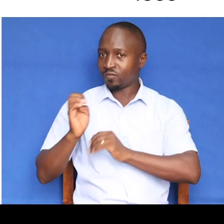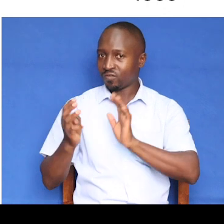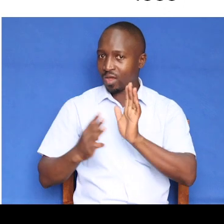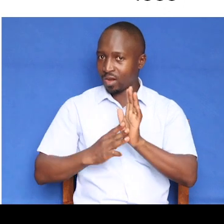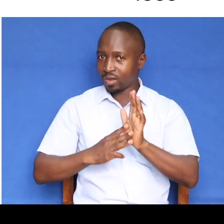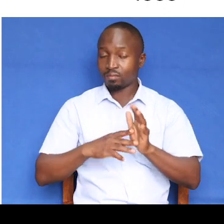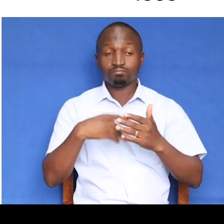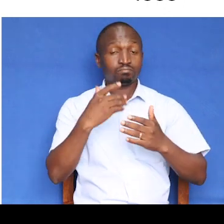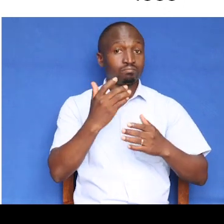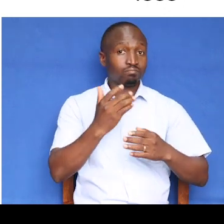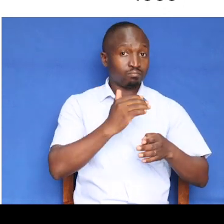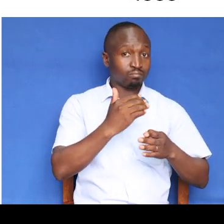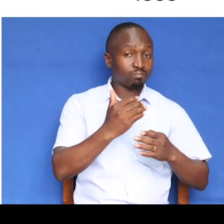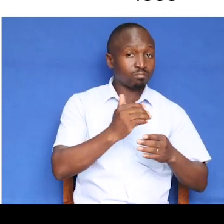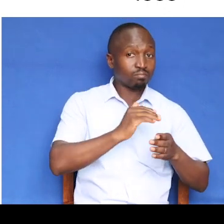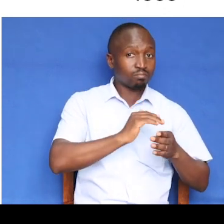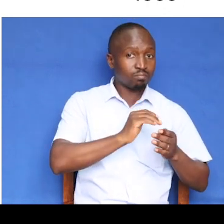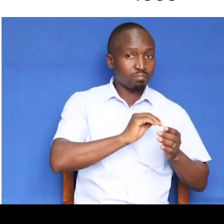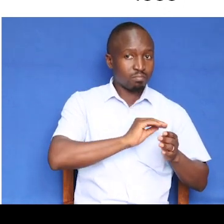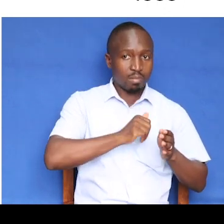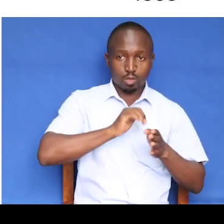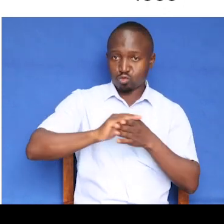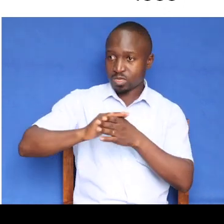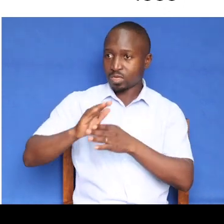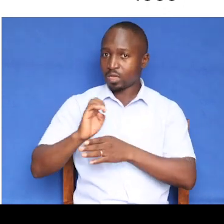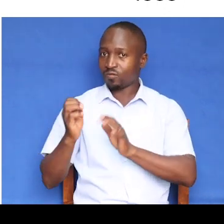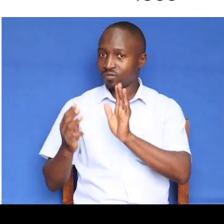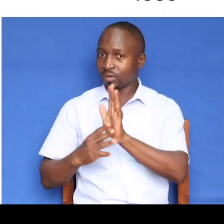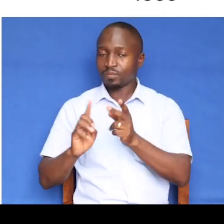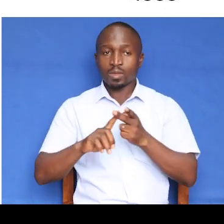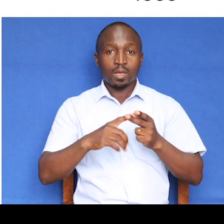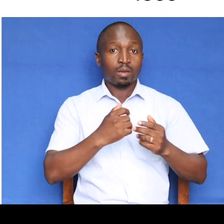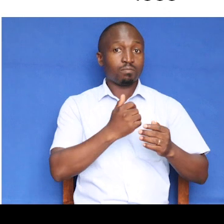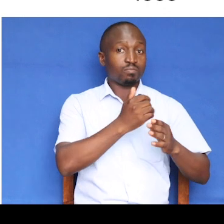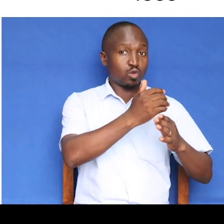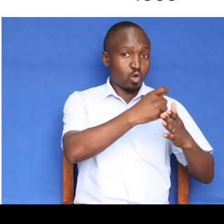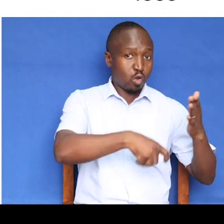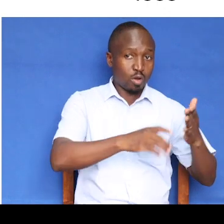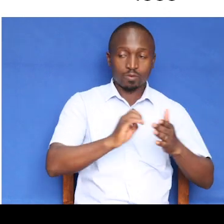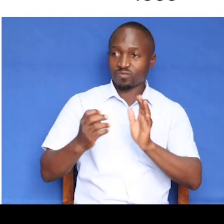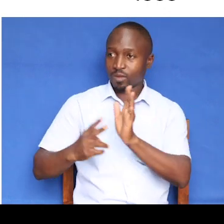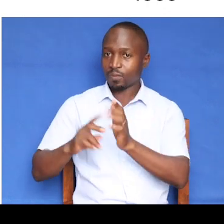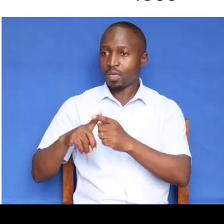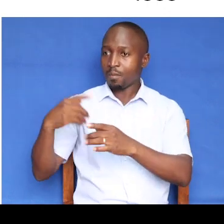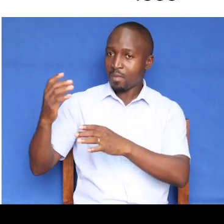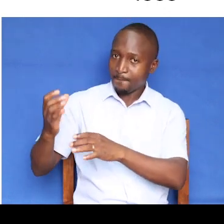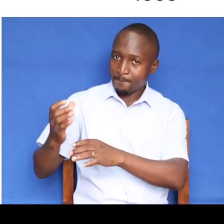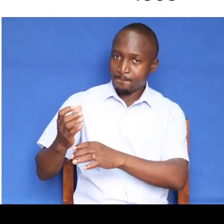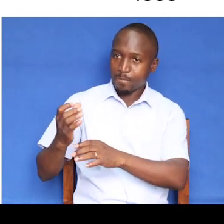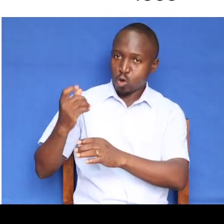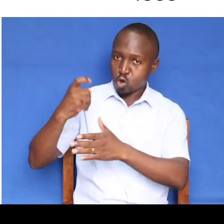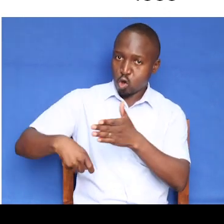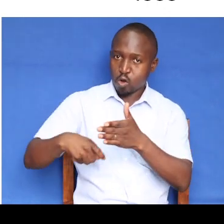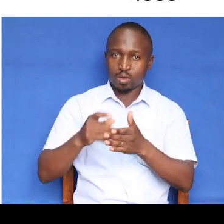capital consumption allowance 12,000, property tax 6,000, income tax or personal